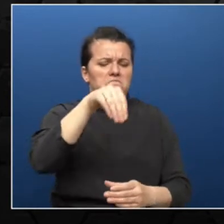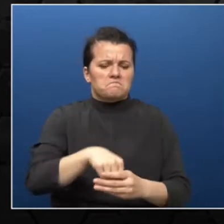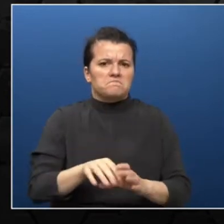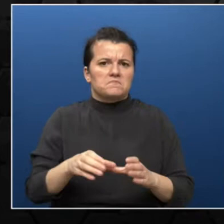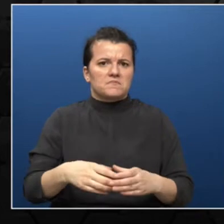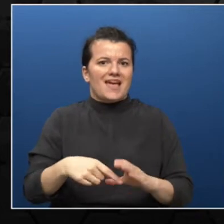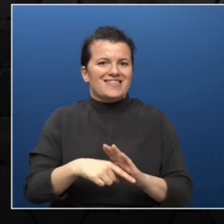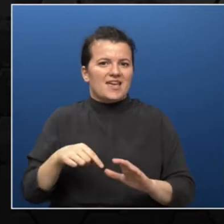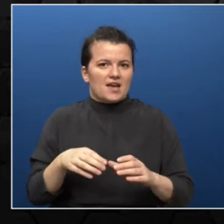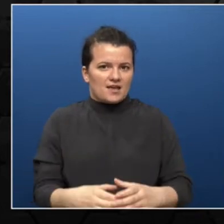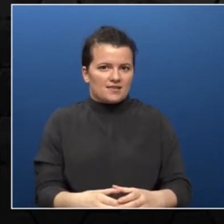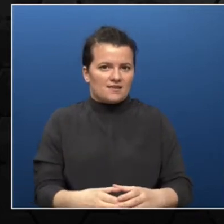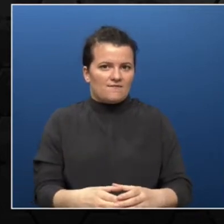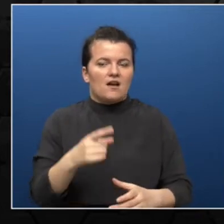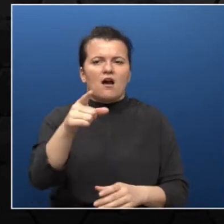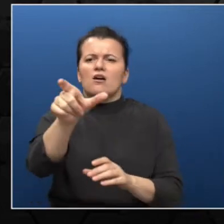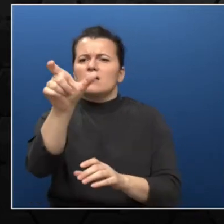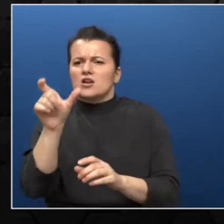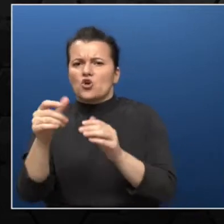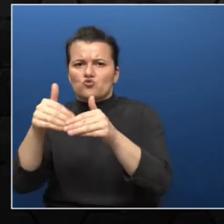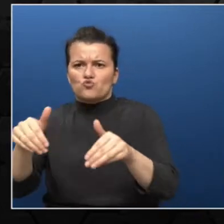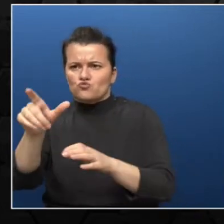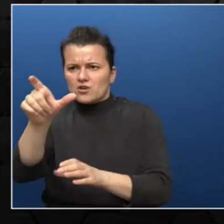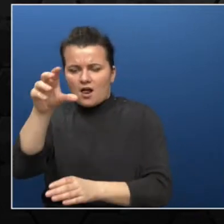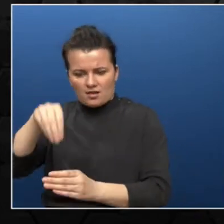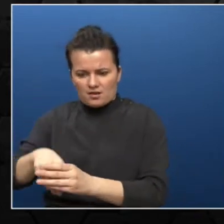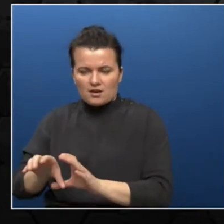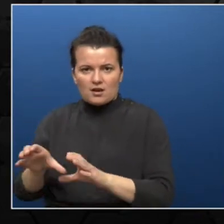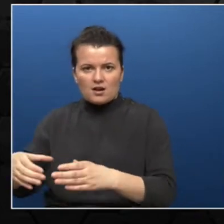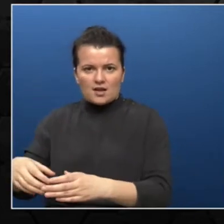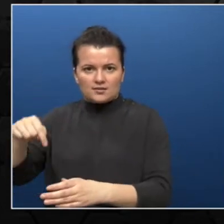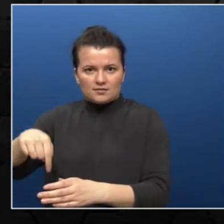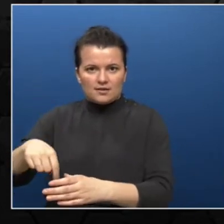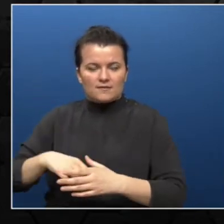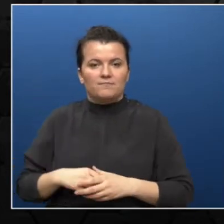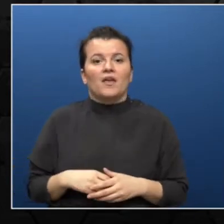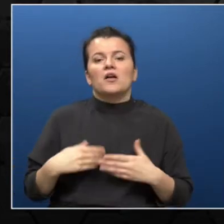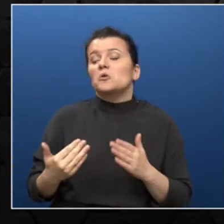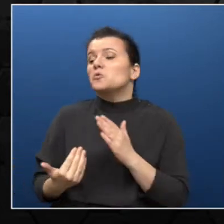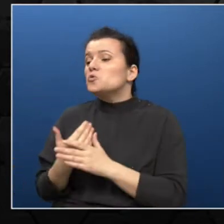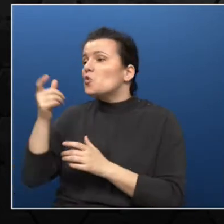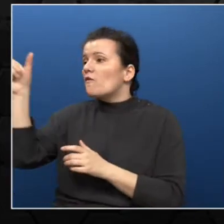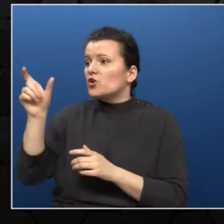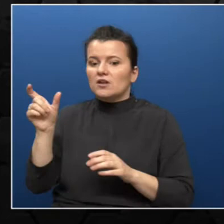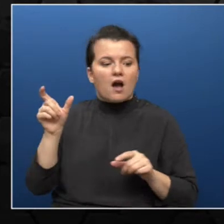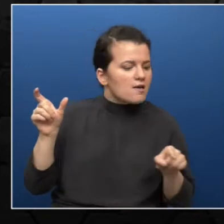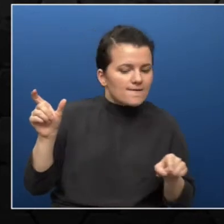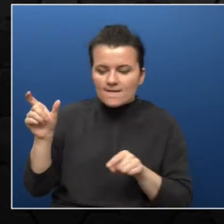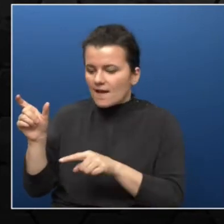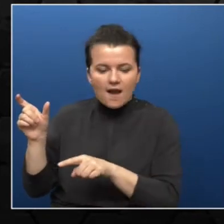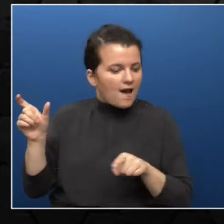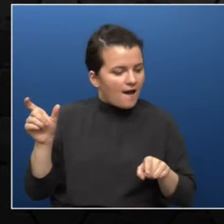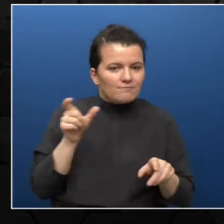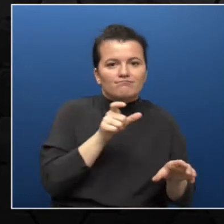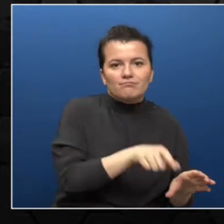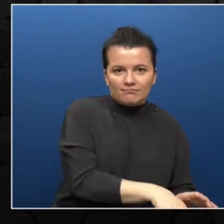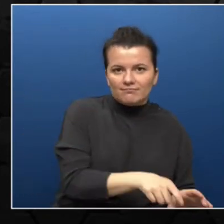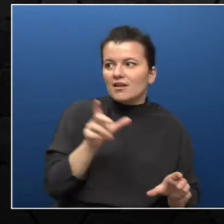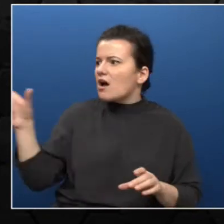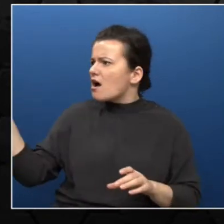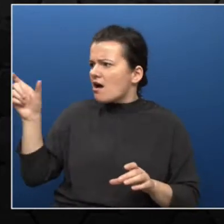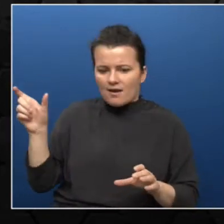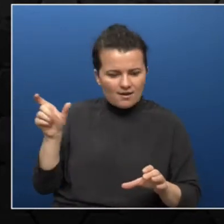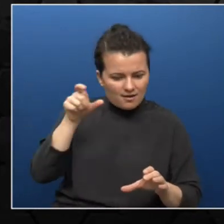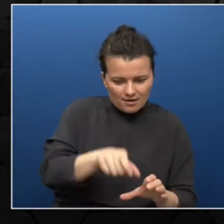neutral, put them in a cluster. And then you keep checking these words if they're positive, negative, or neutral until after you check each and every